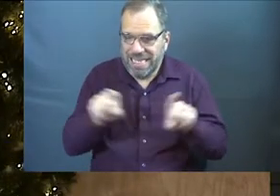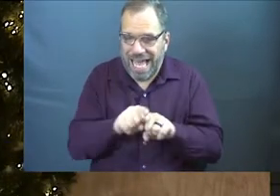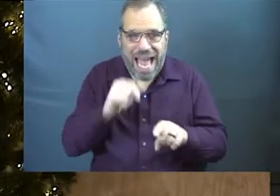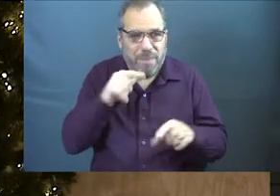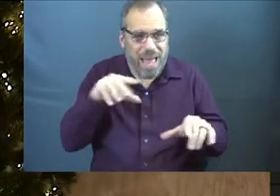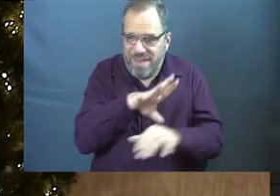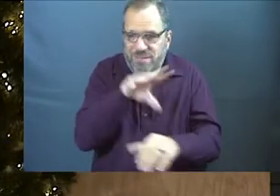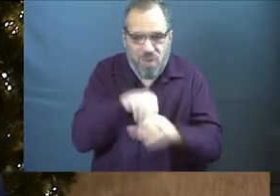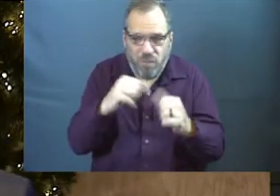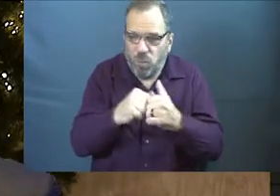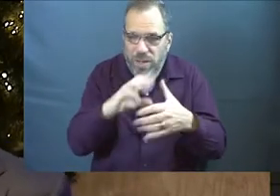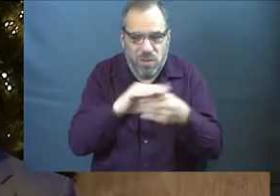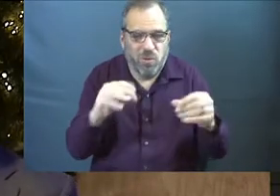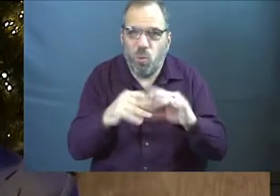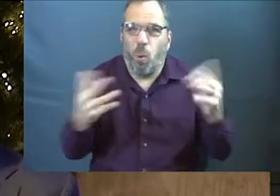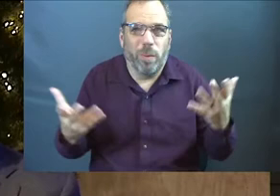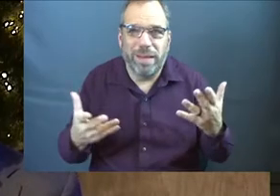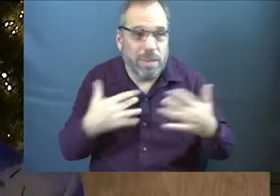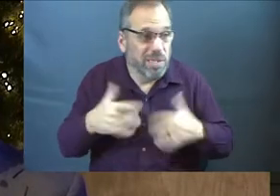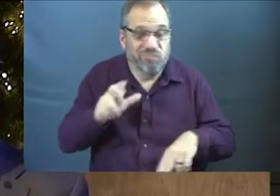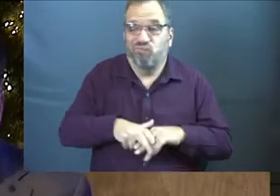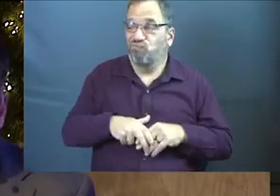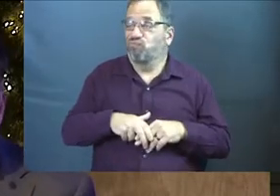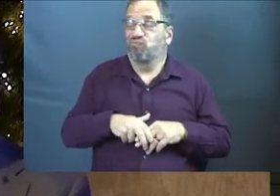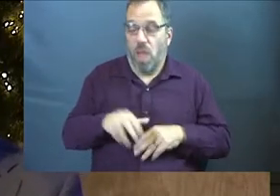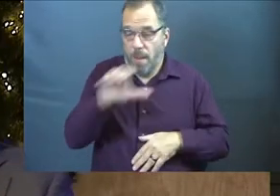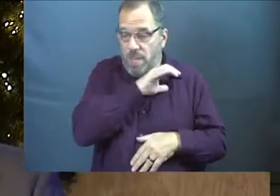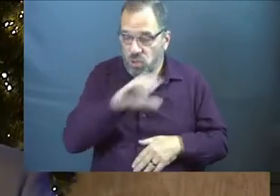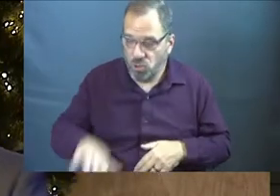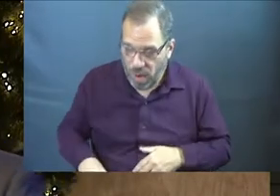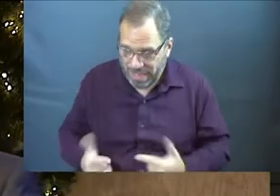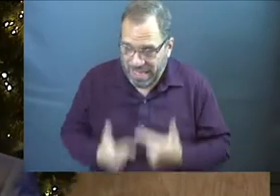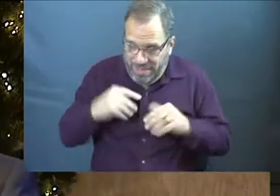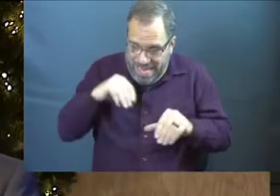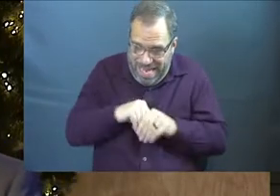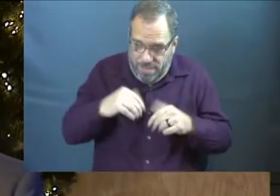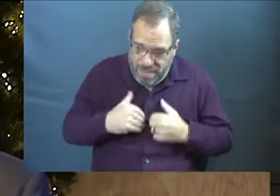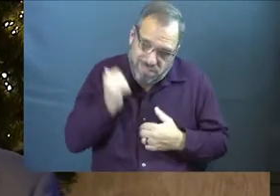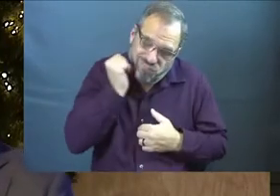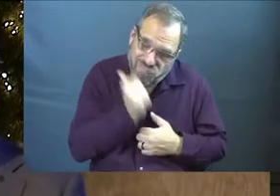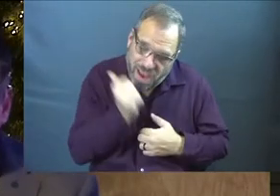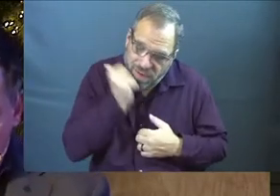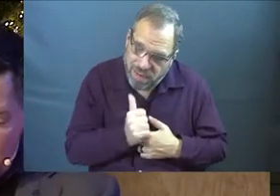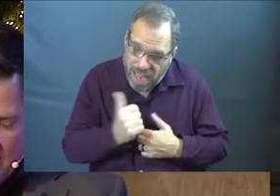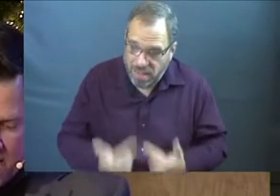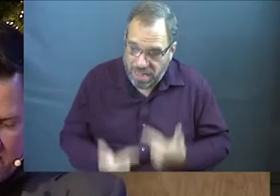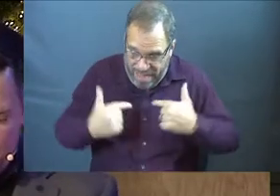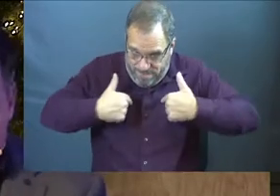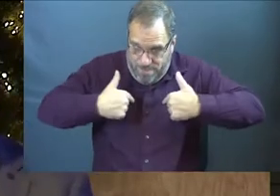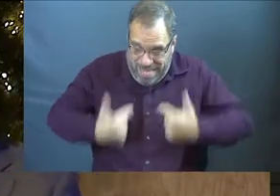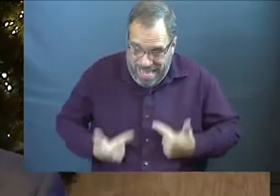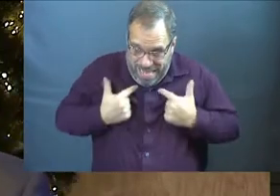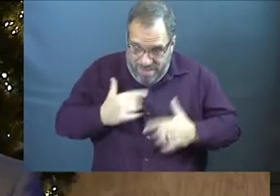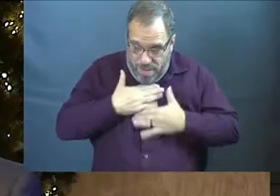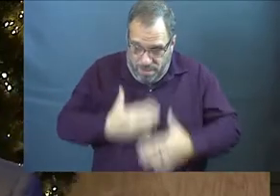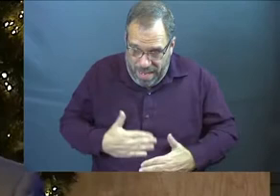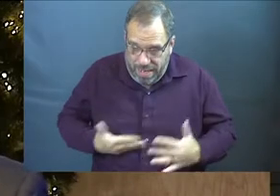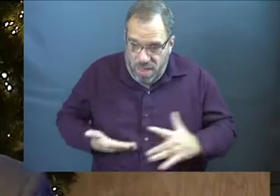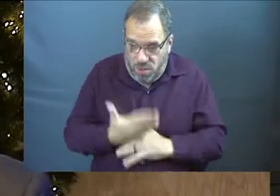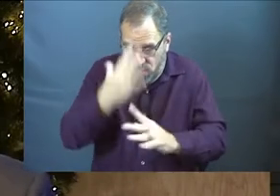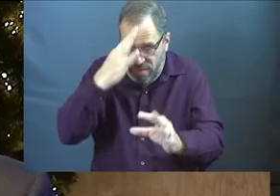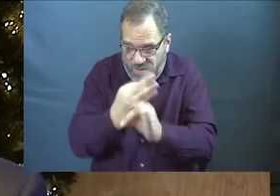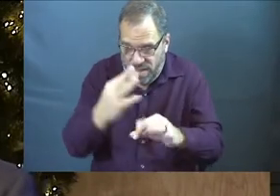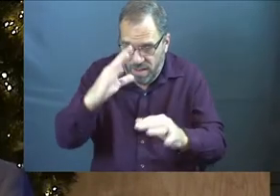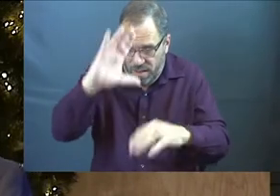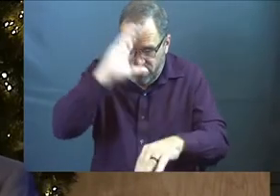not even involved, he says. But Christ lives in me every single day. The life I now live in the body, I live by faith